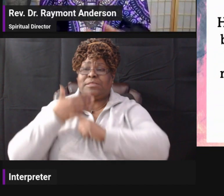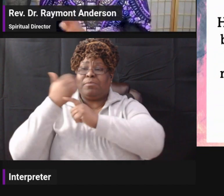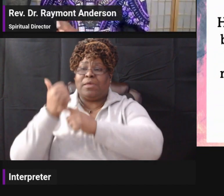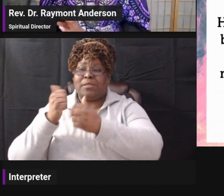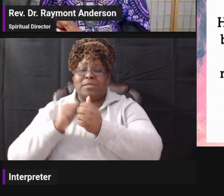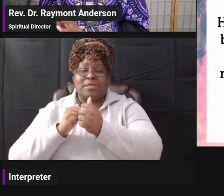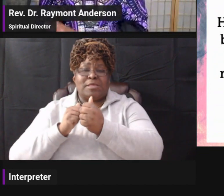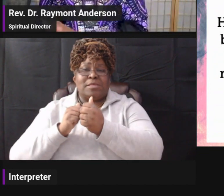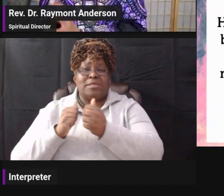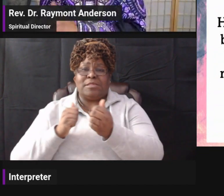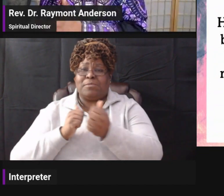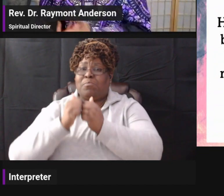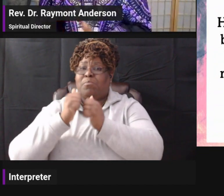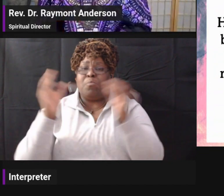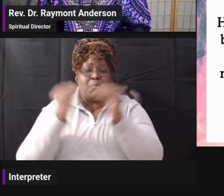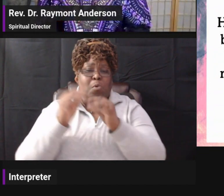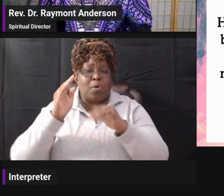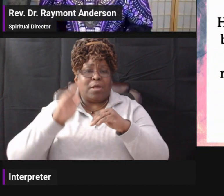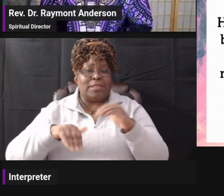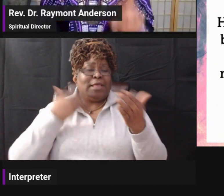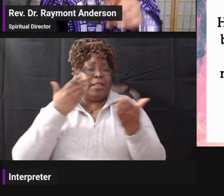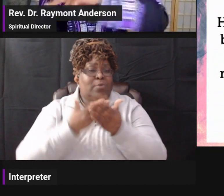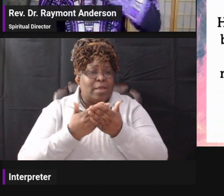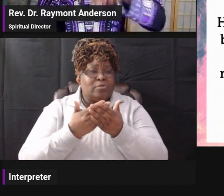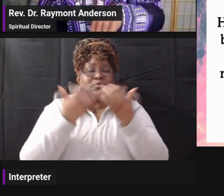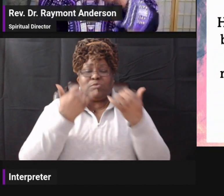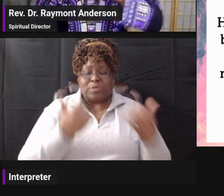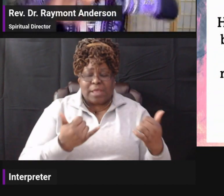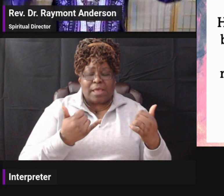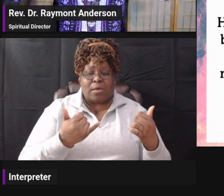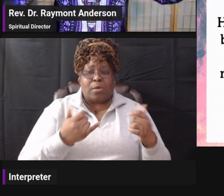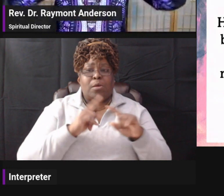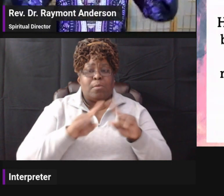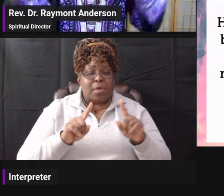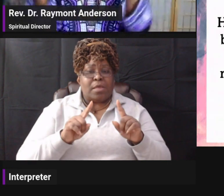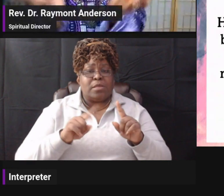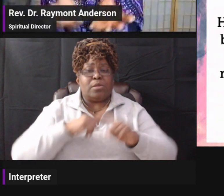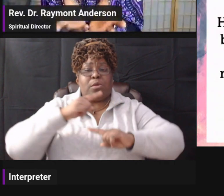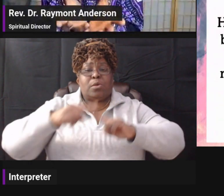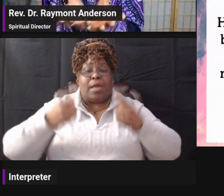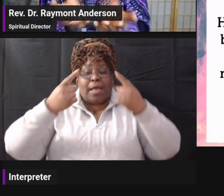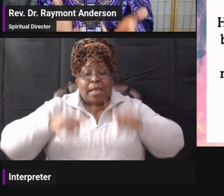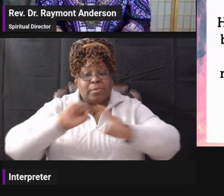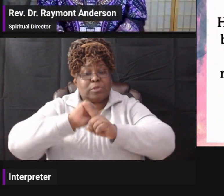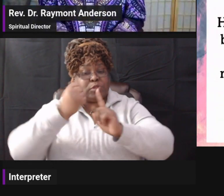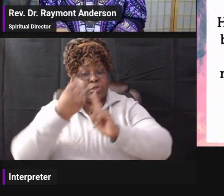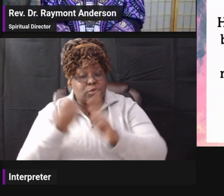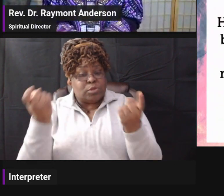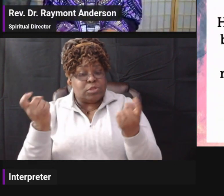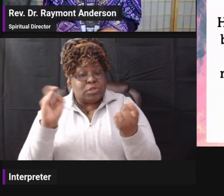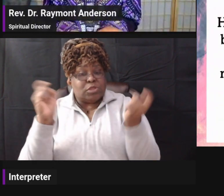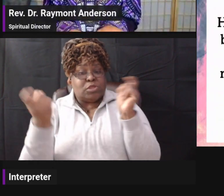Greatness is beyond their reach in this present moment until such time as the conditions